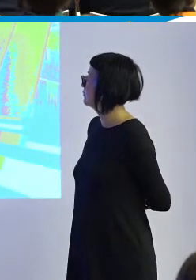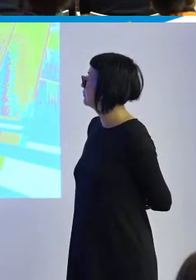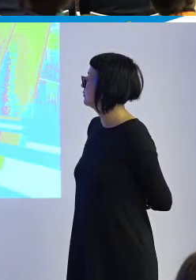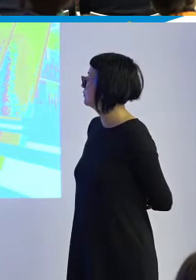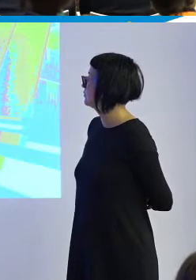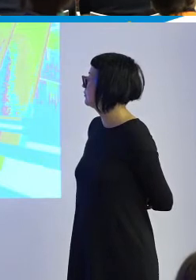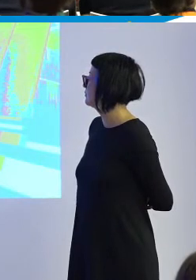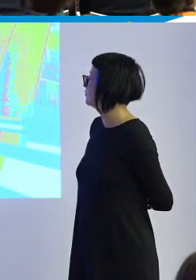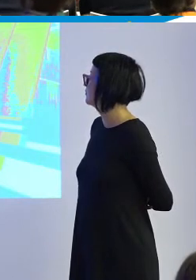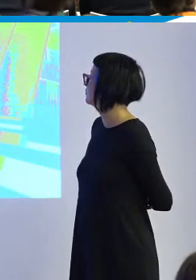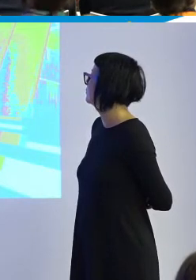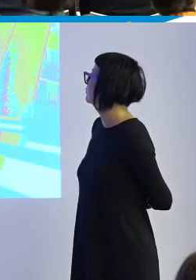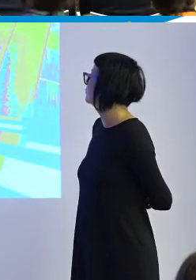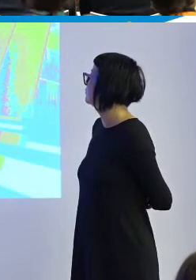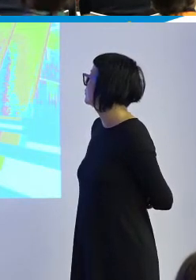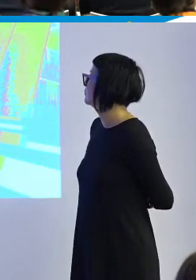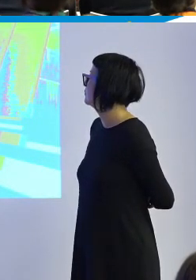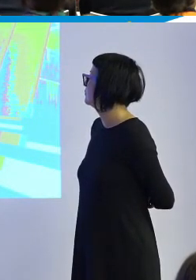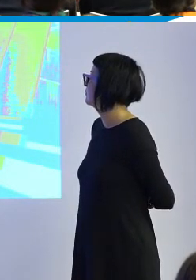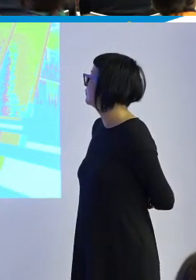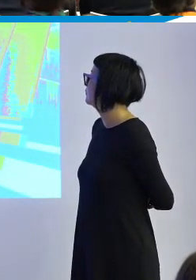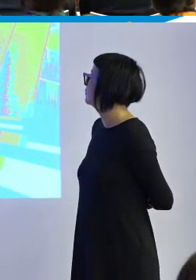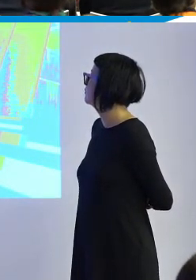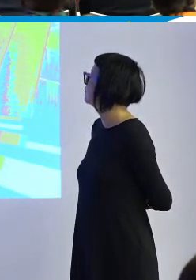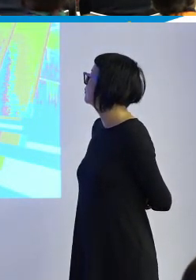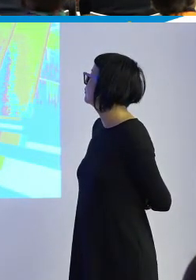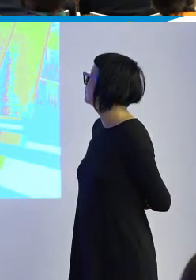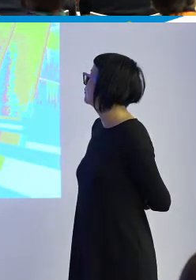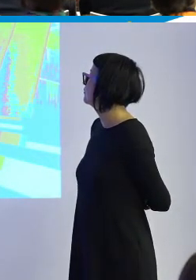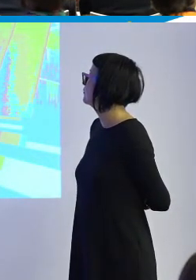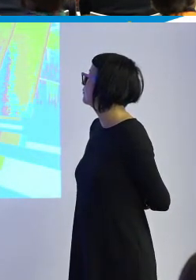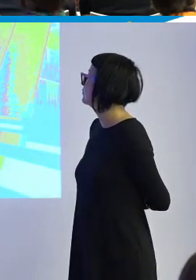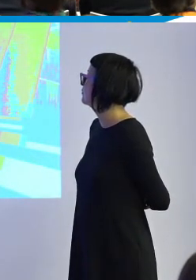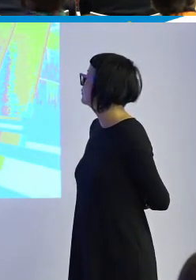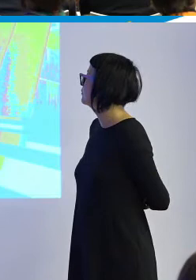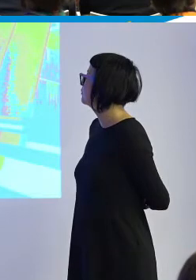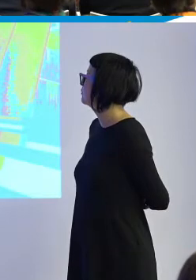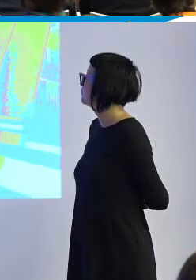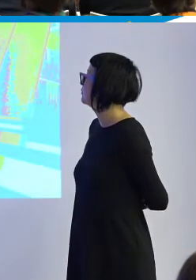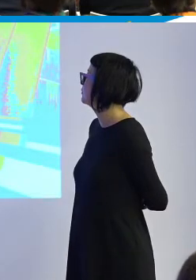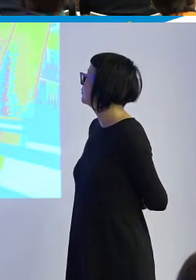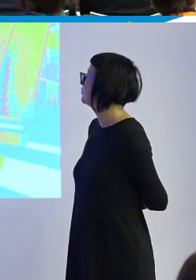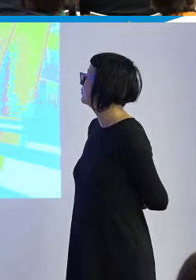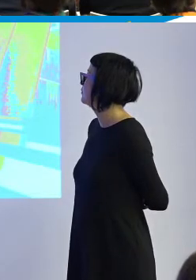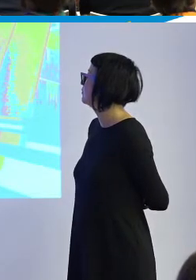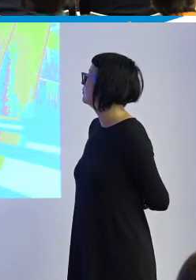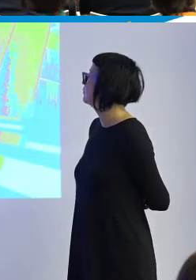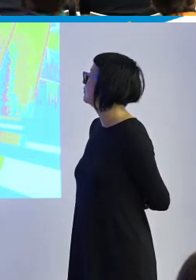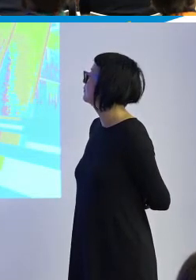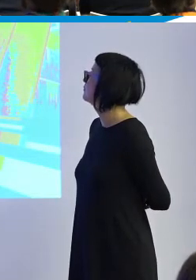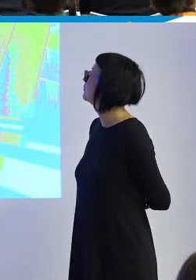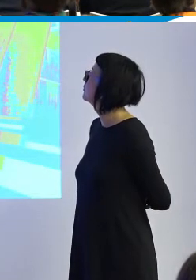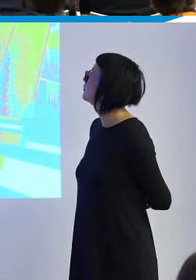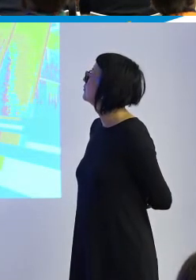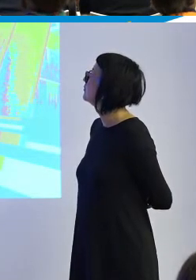and predicts the state of the elderly on the basis of its sensing information therefore the motors in this robot contribute the needed amount of